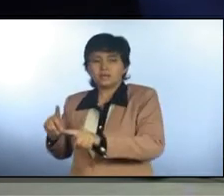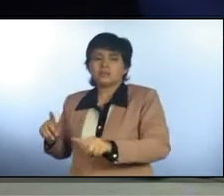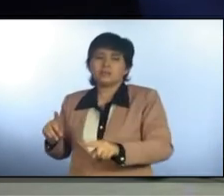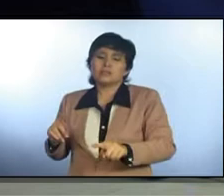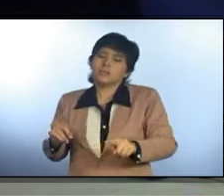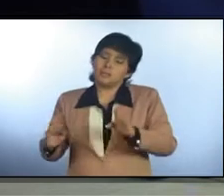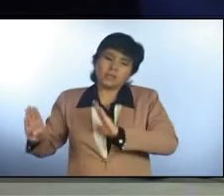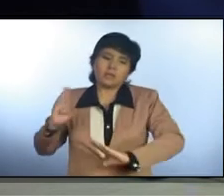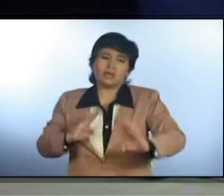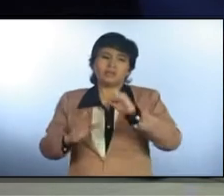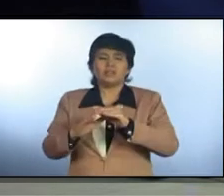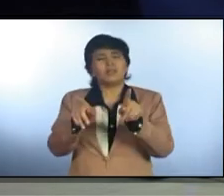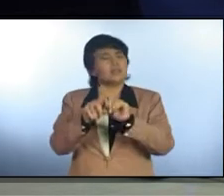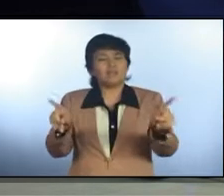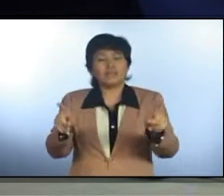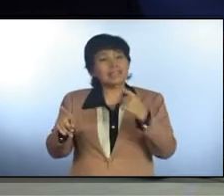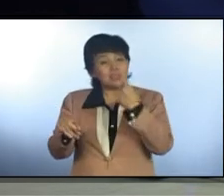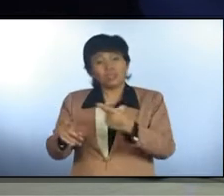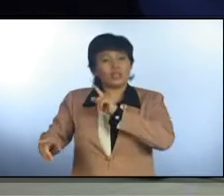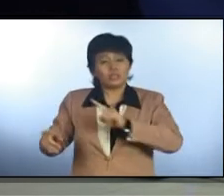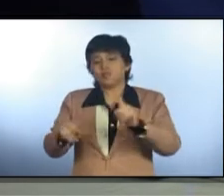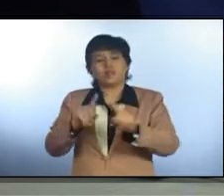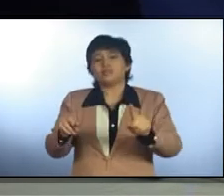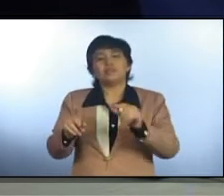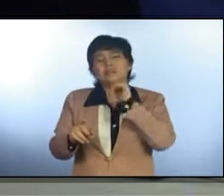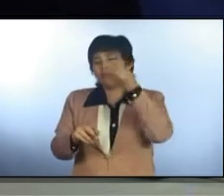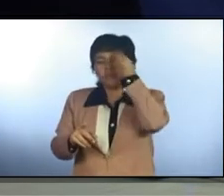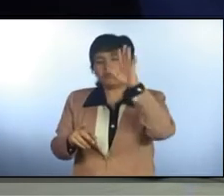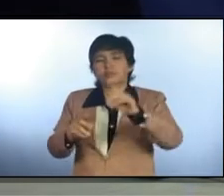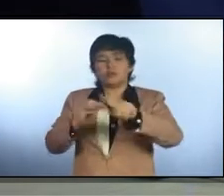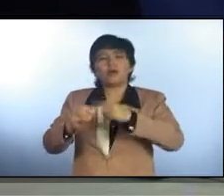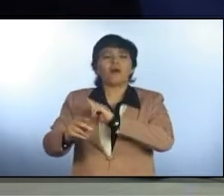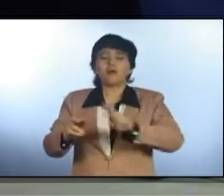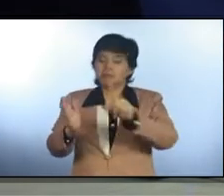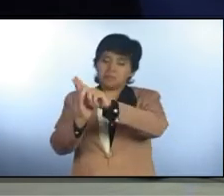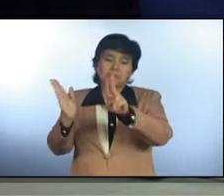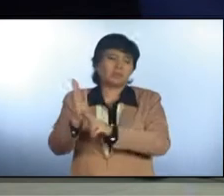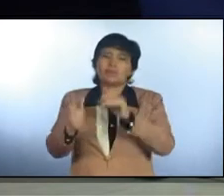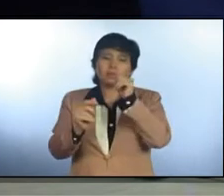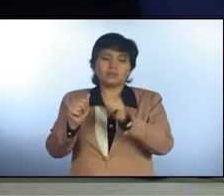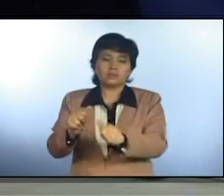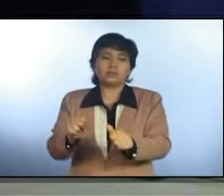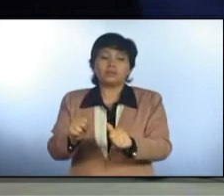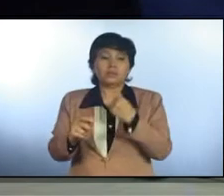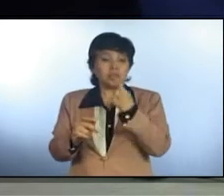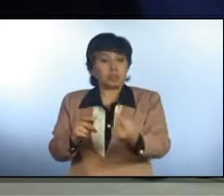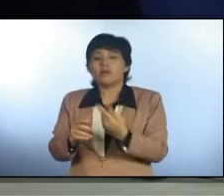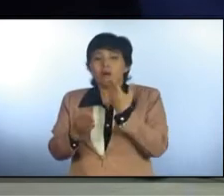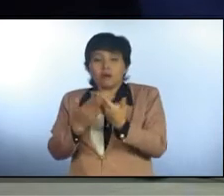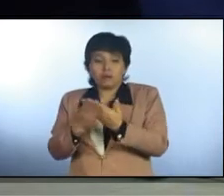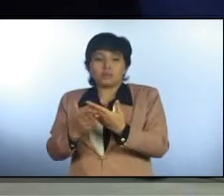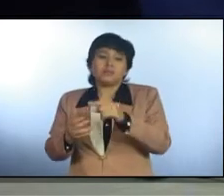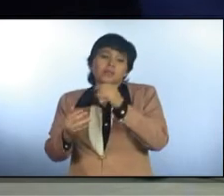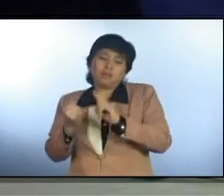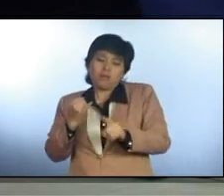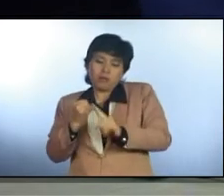they behave in a really different approach. They even call themselves God, or they call themselves the prophets. Or